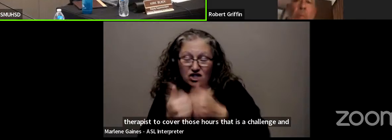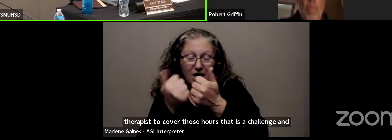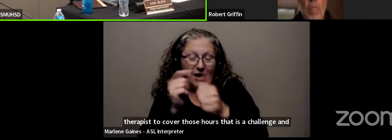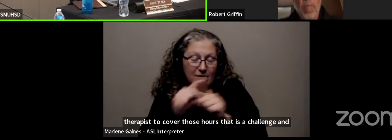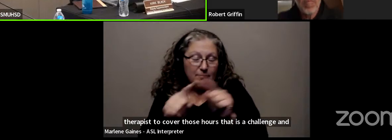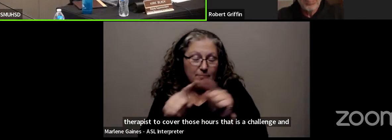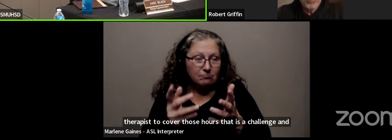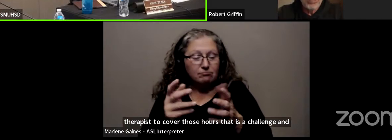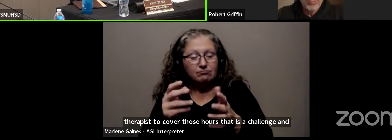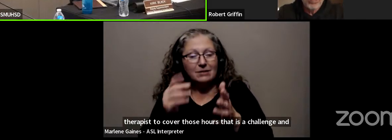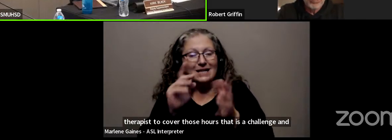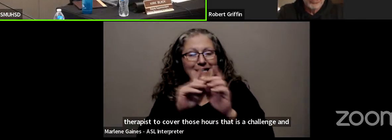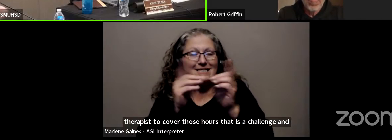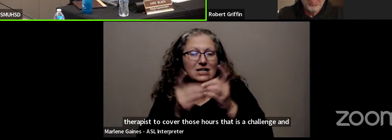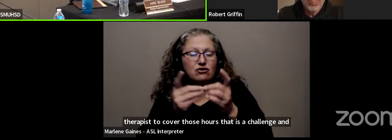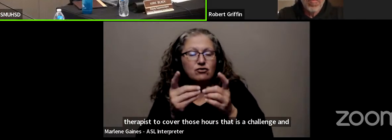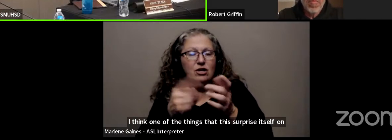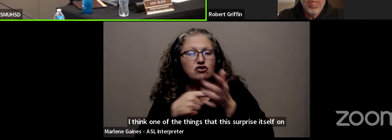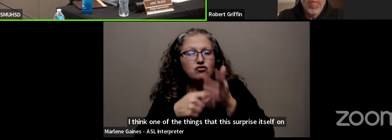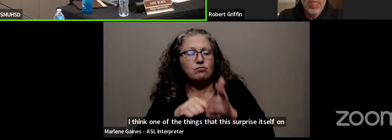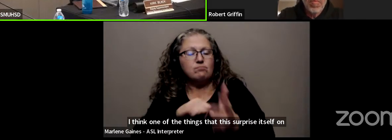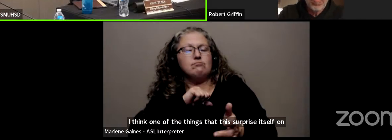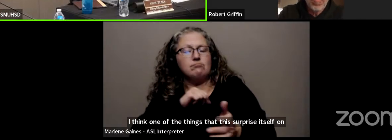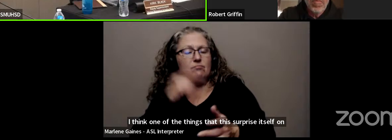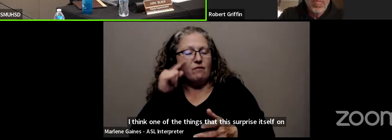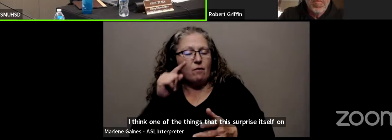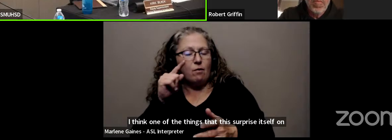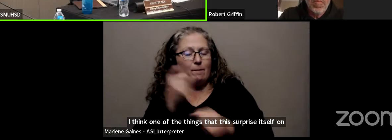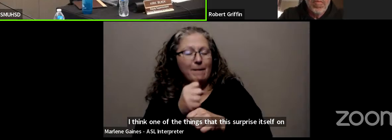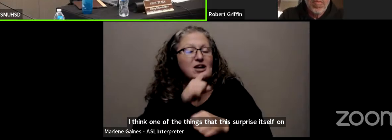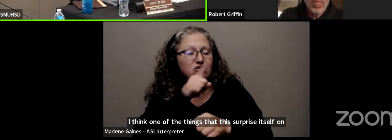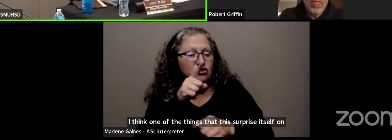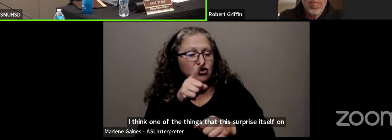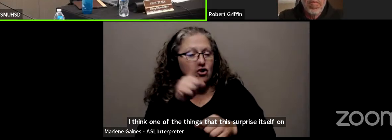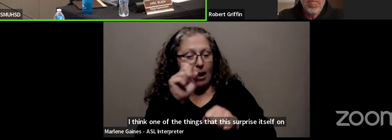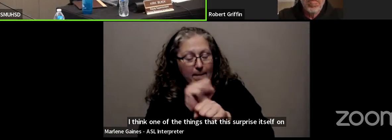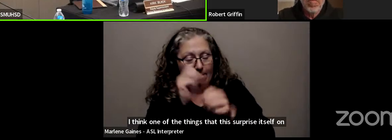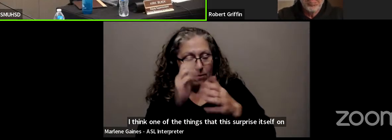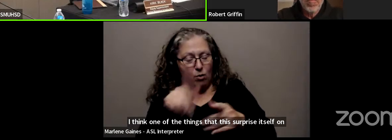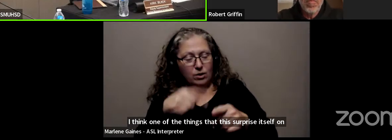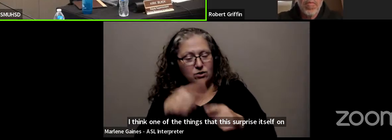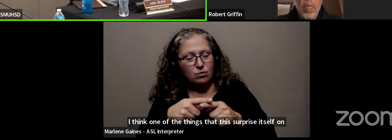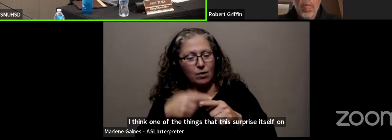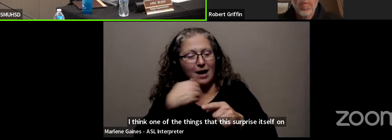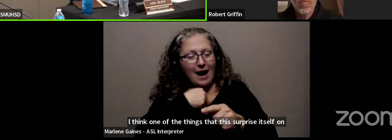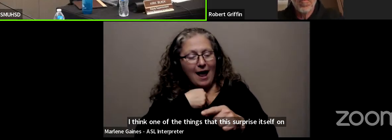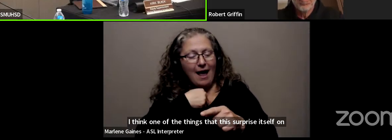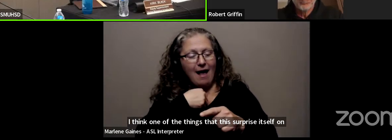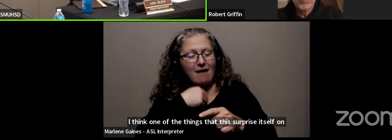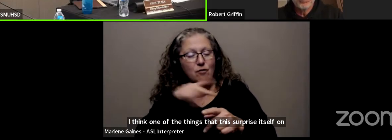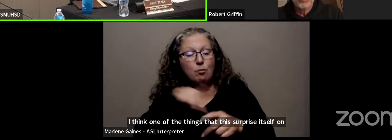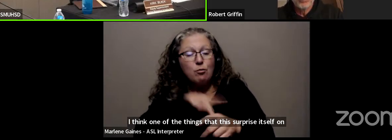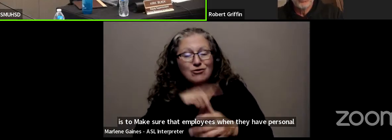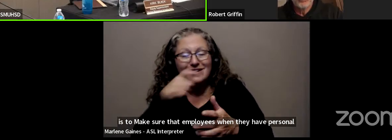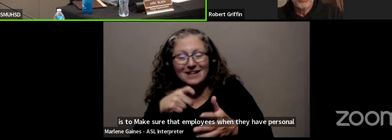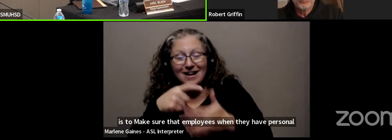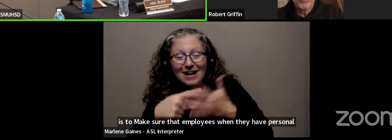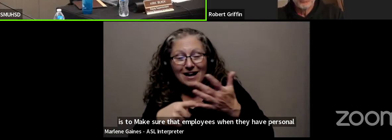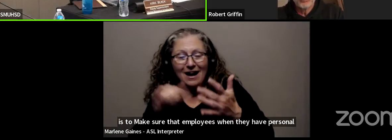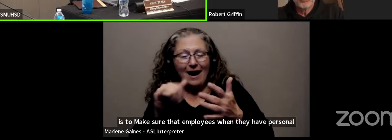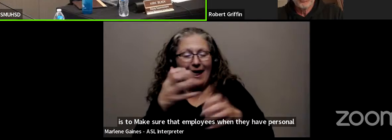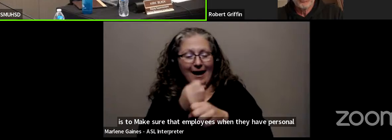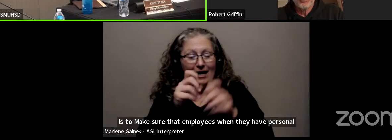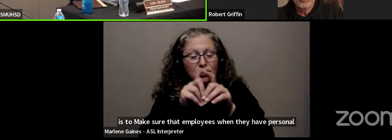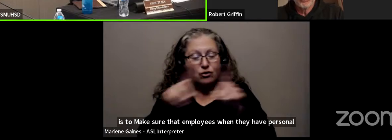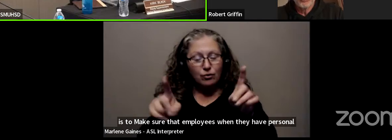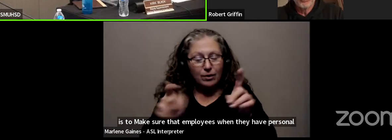district prides itself on is to make sure that employees, when they have personal needs, be it, they're going to get a degree